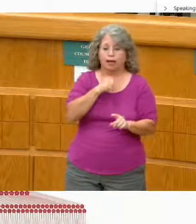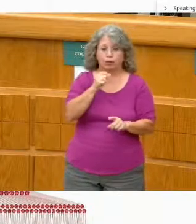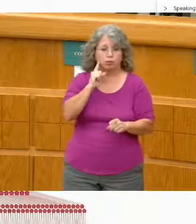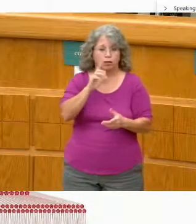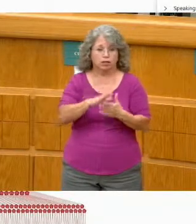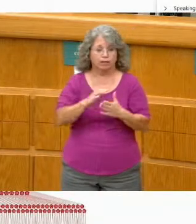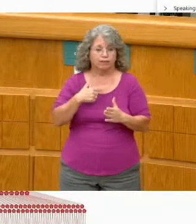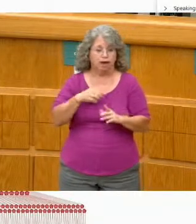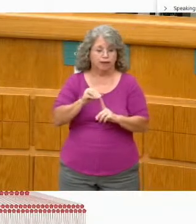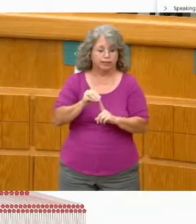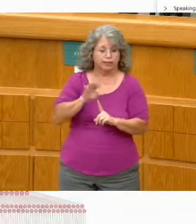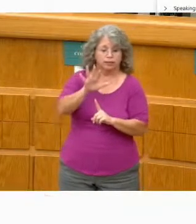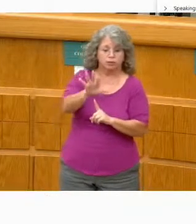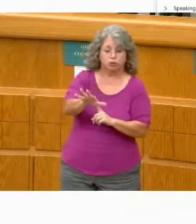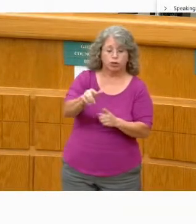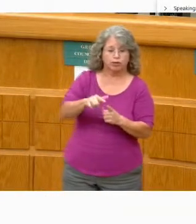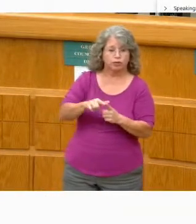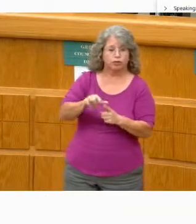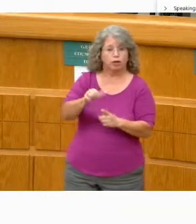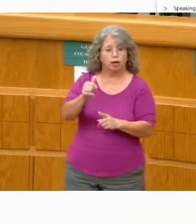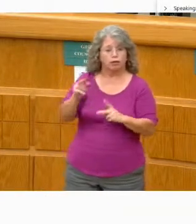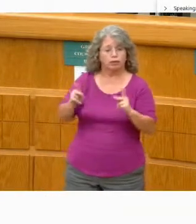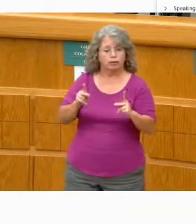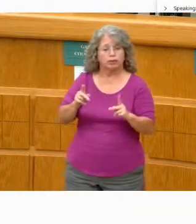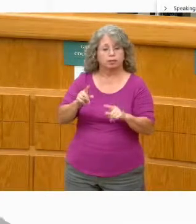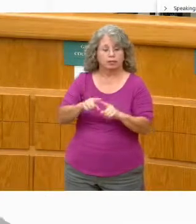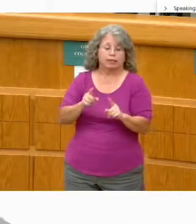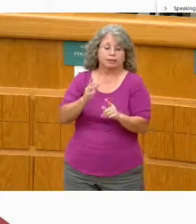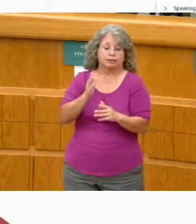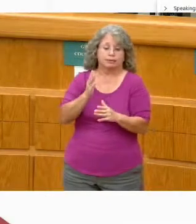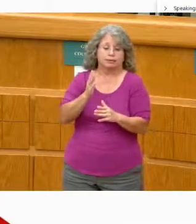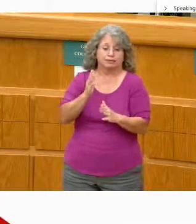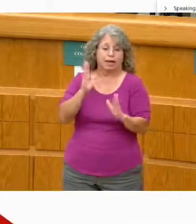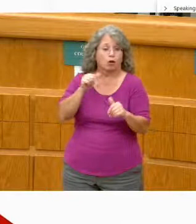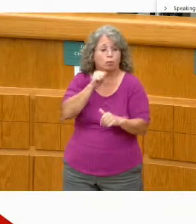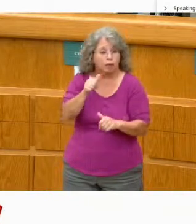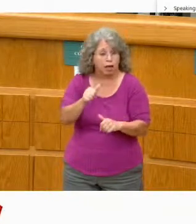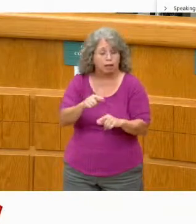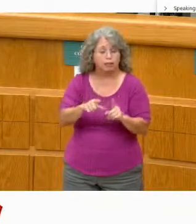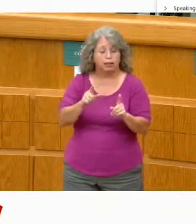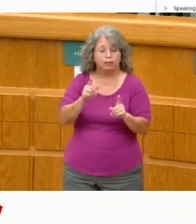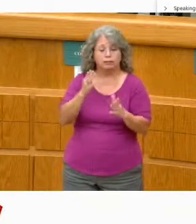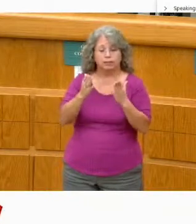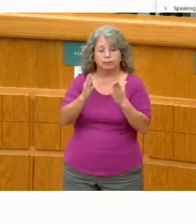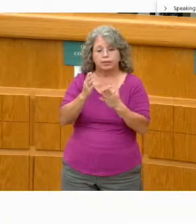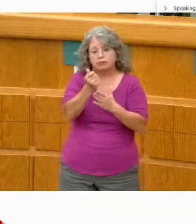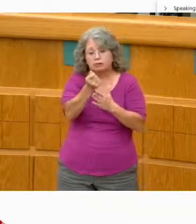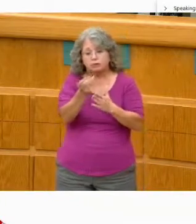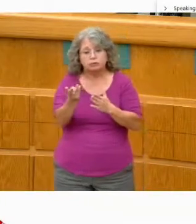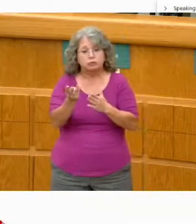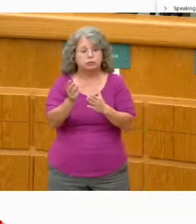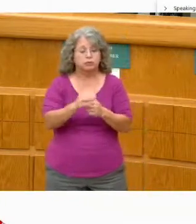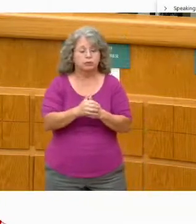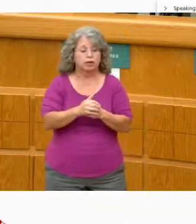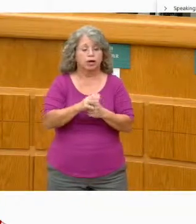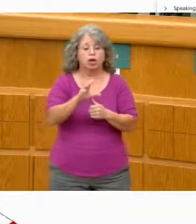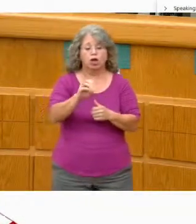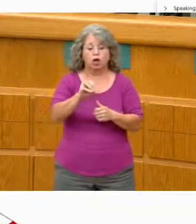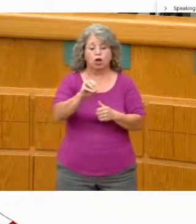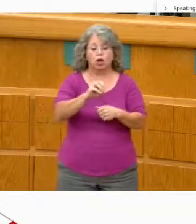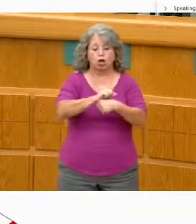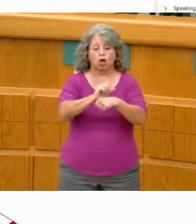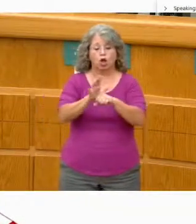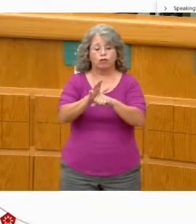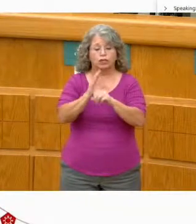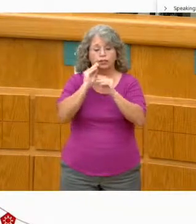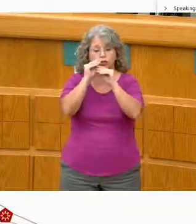that. There were a small number of people that were around me while I was infectious. COVID-19 is